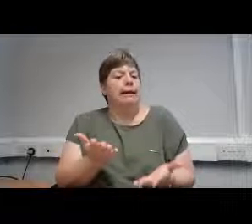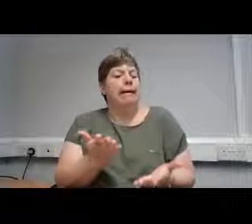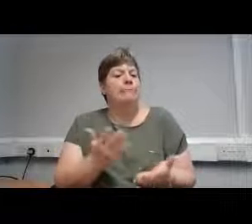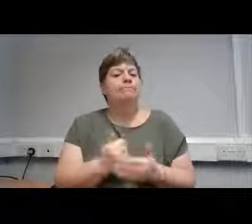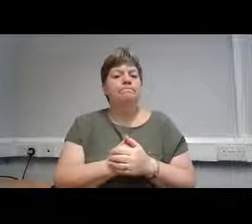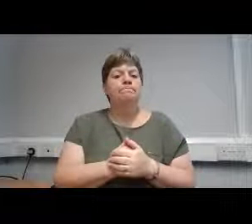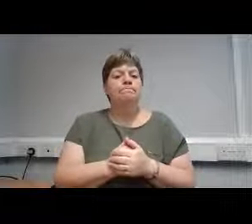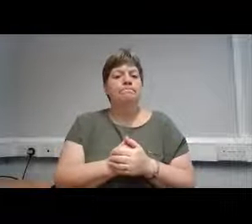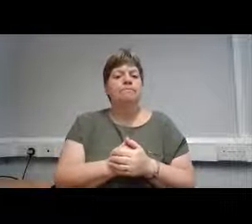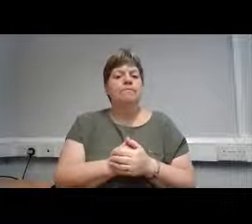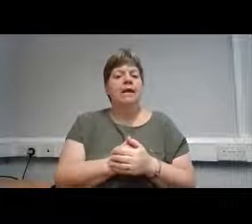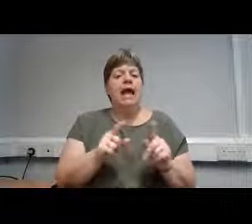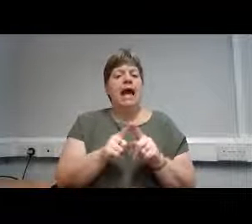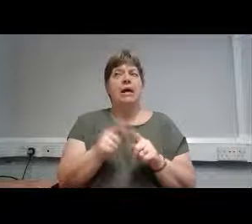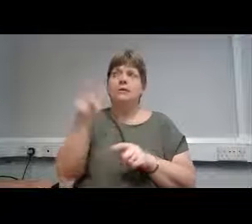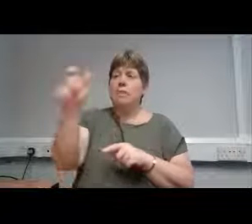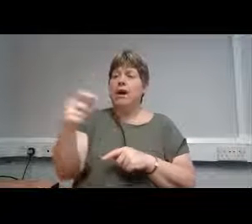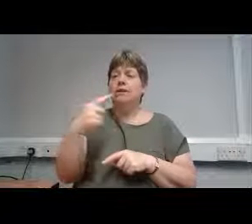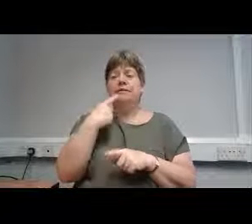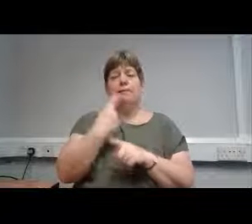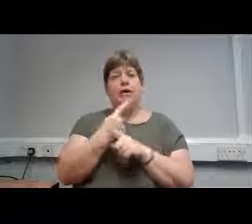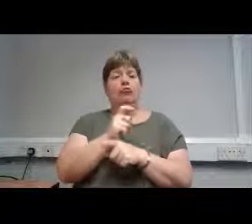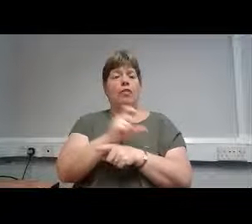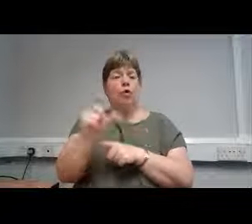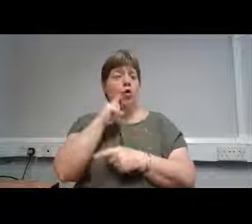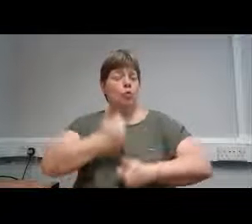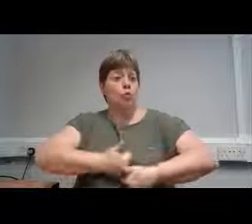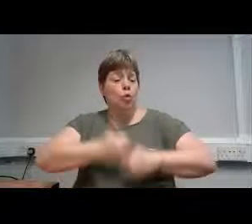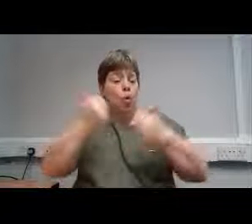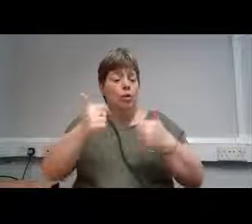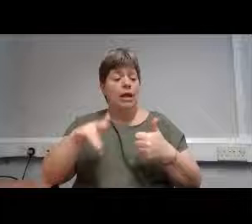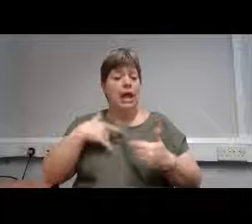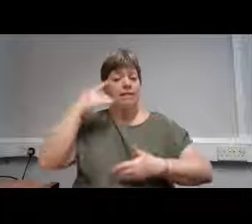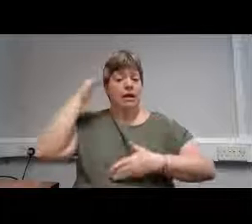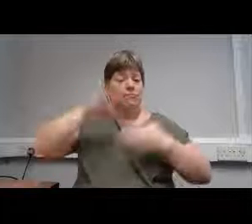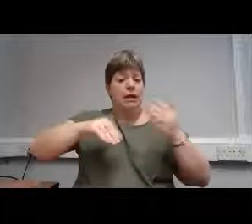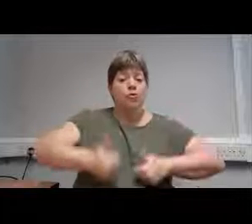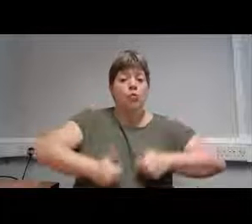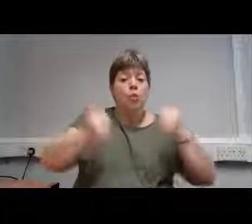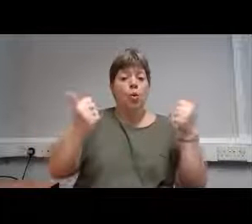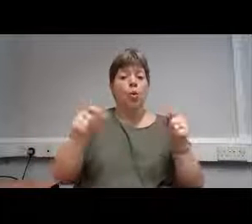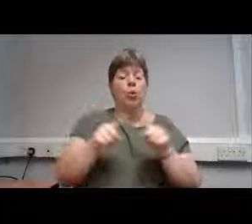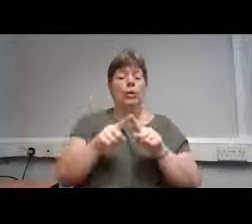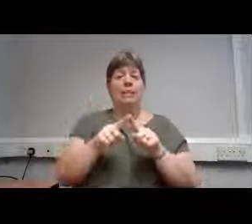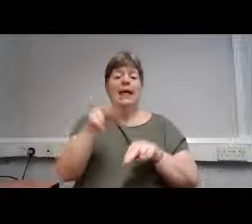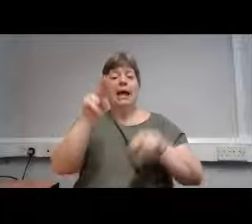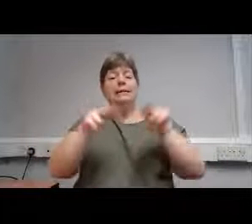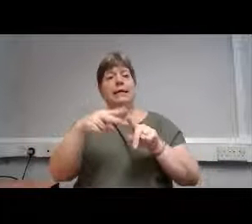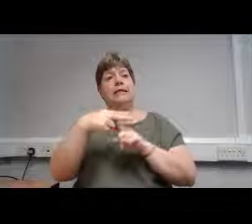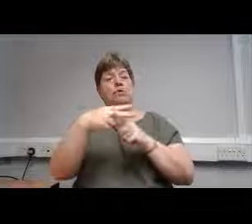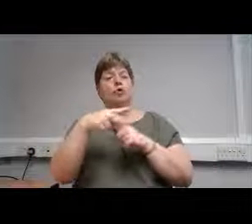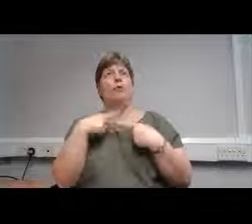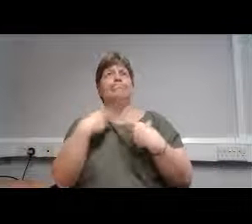And somebody put the course was good, the lived experience and the assessment tools were a good takeaway. So some really